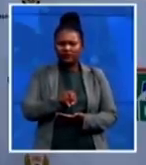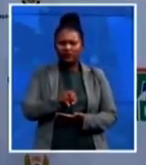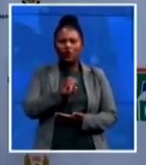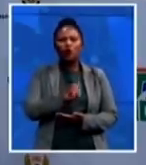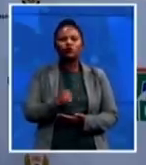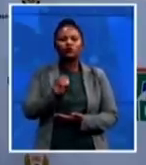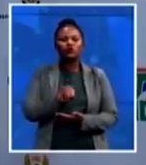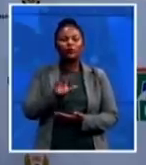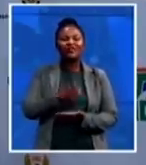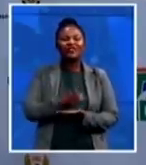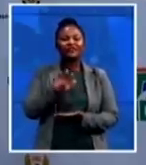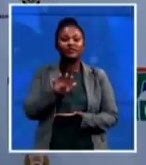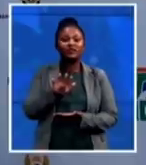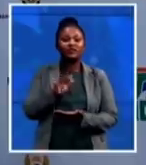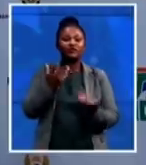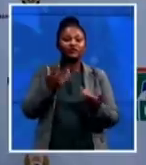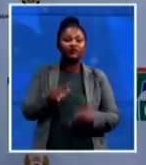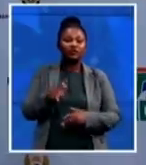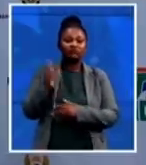the recovery plan